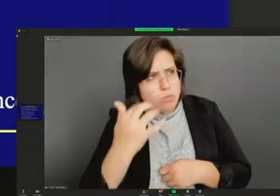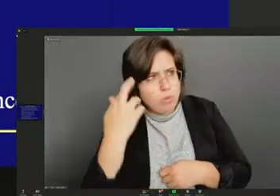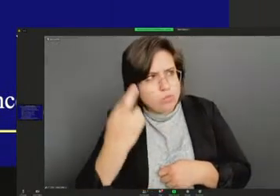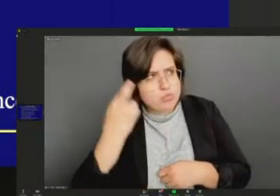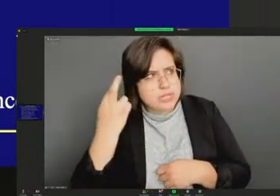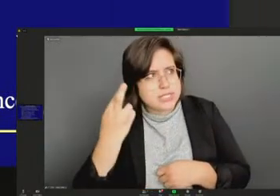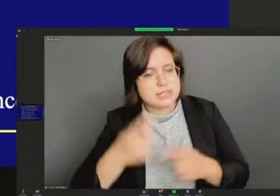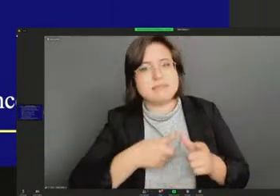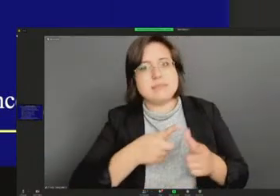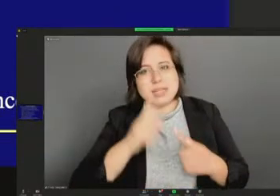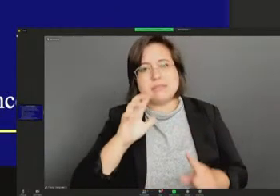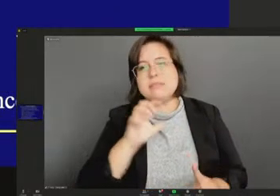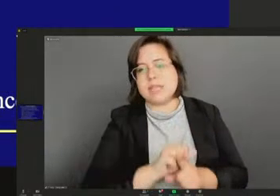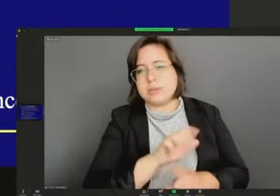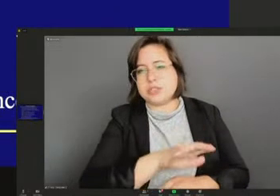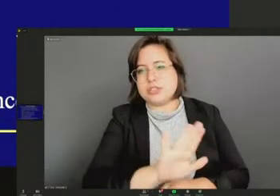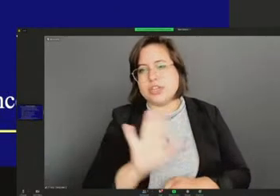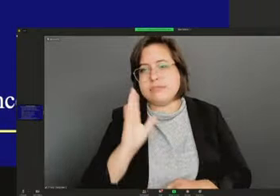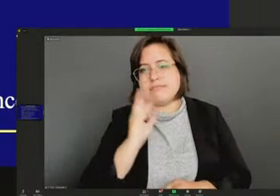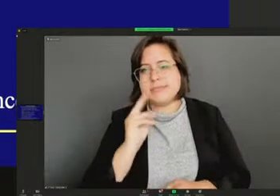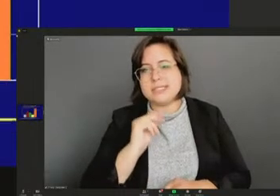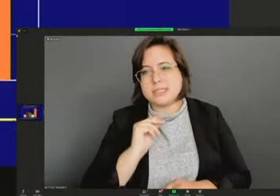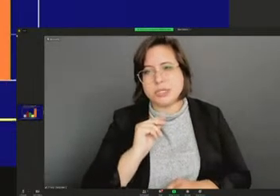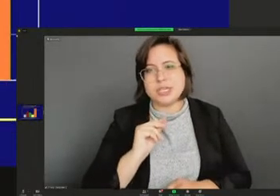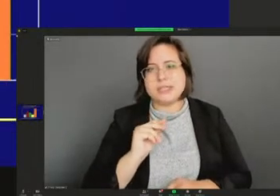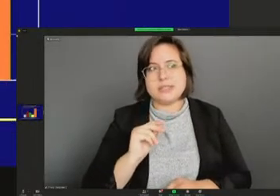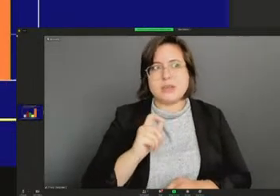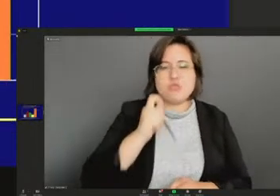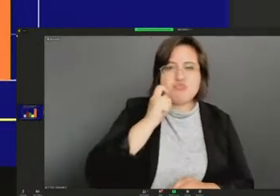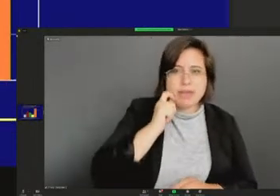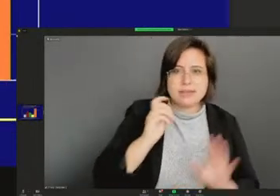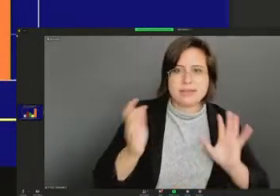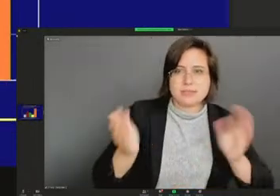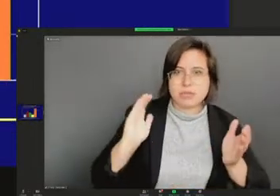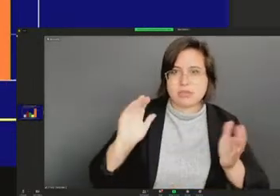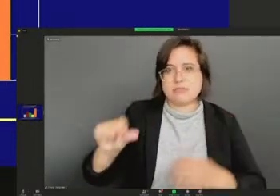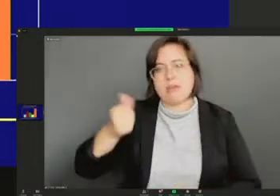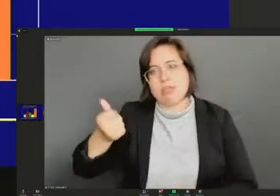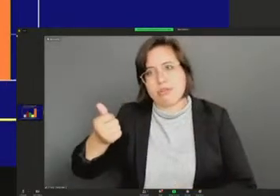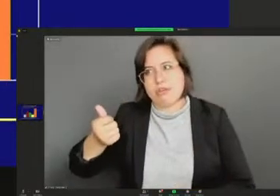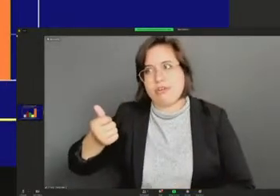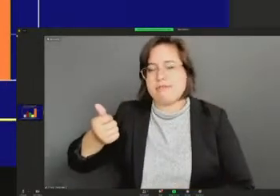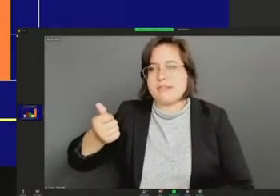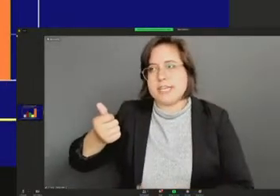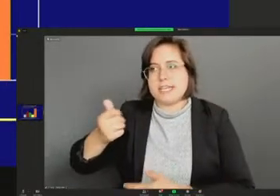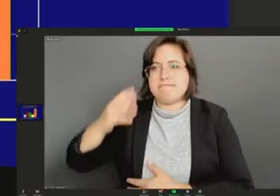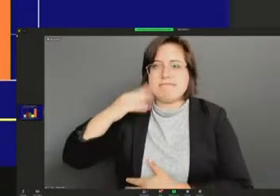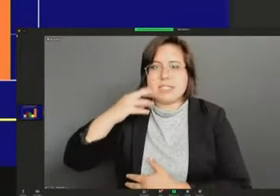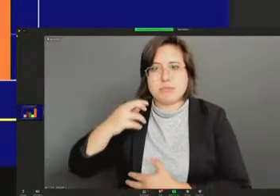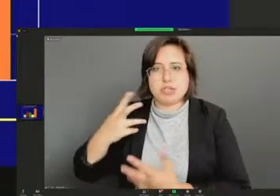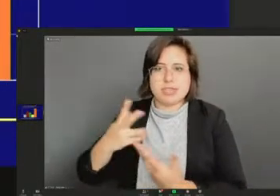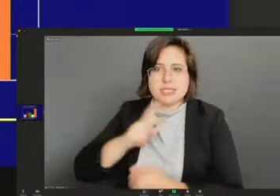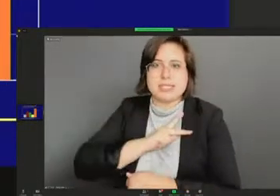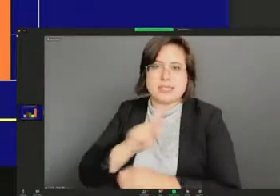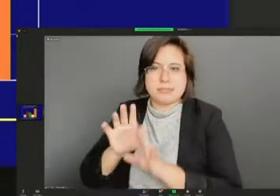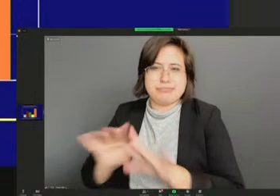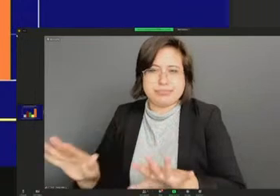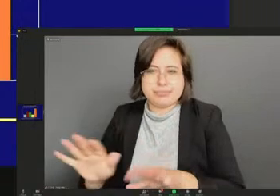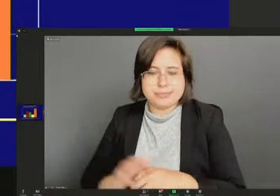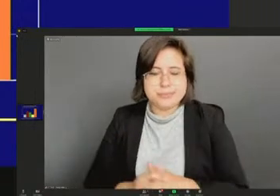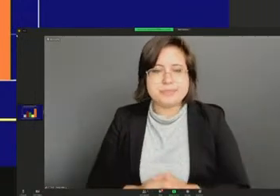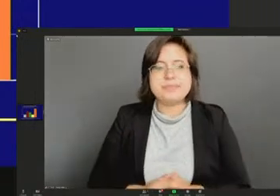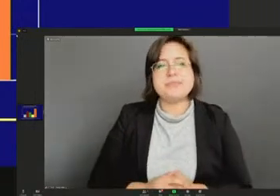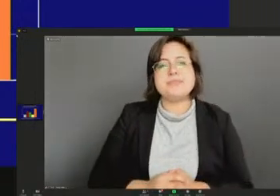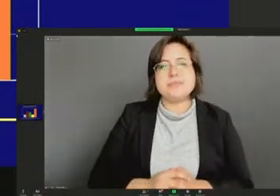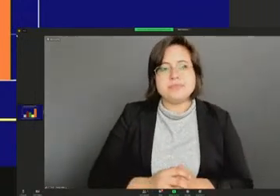capture experiences attributed to race versus to other factors. What we have found so